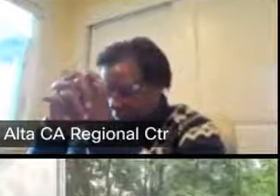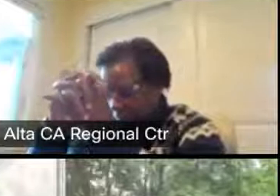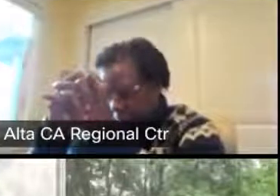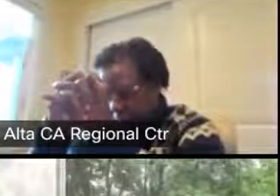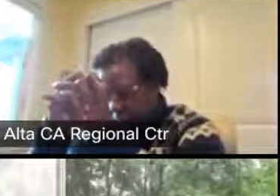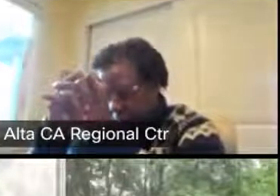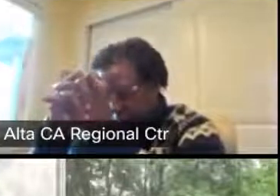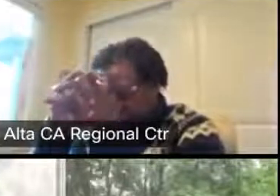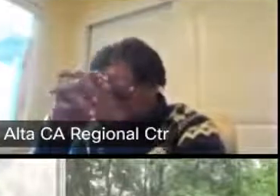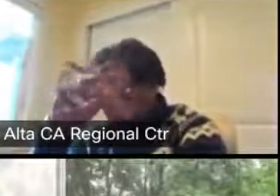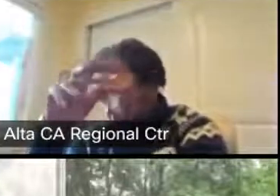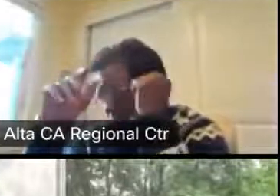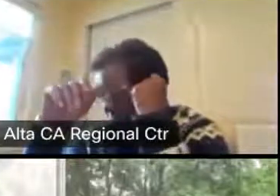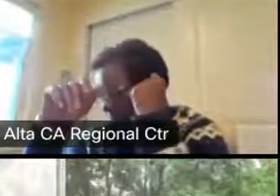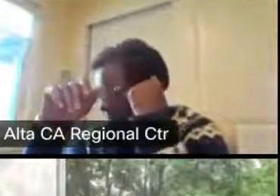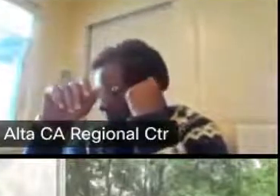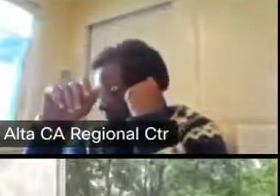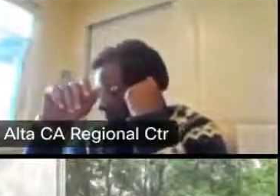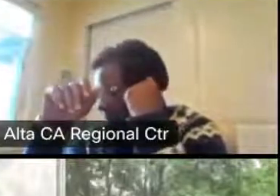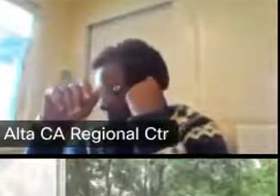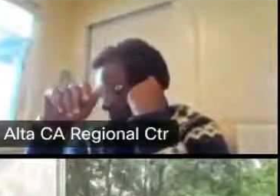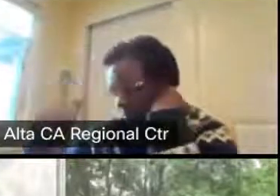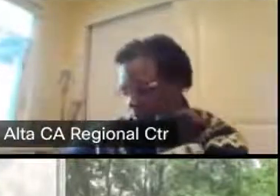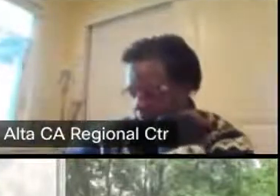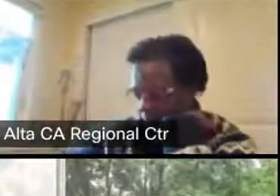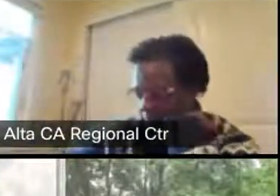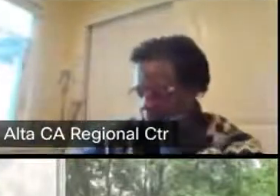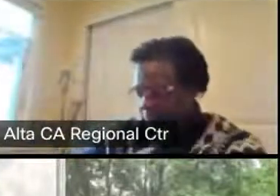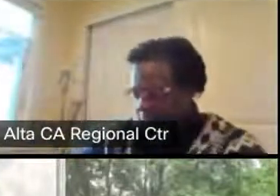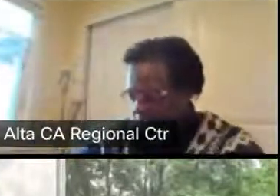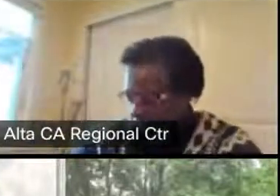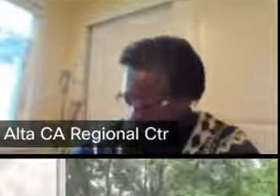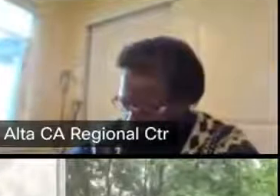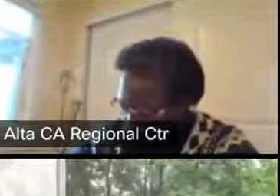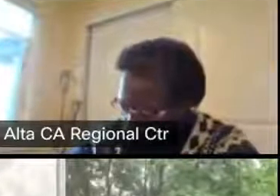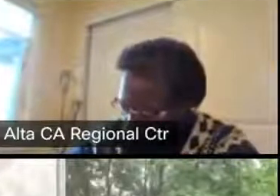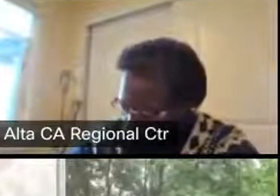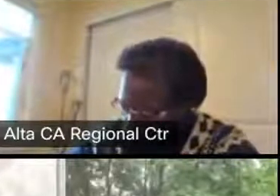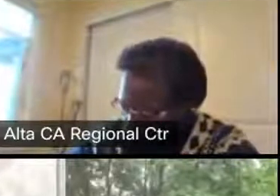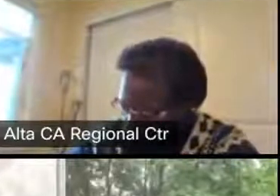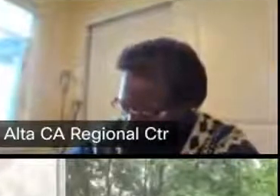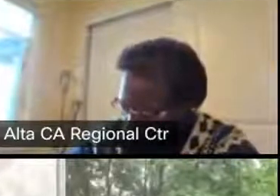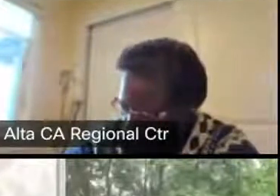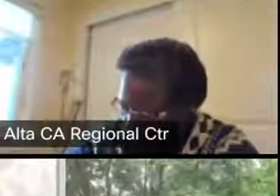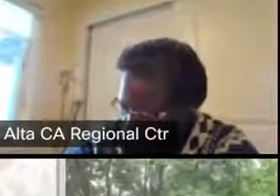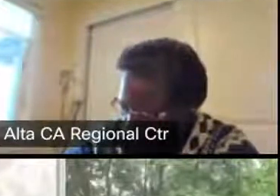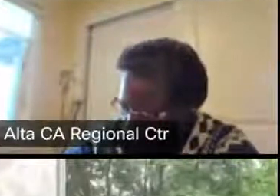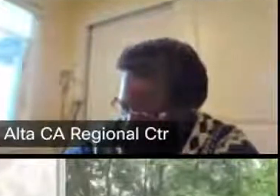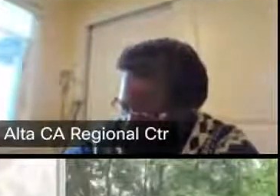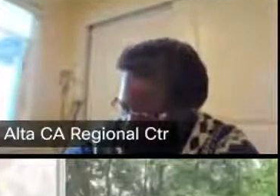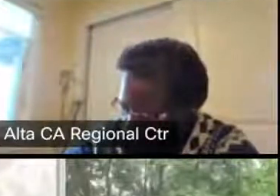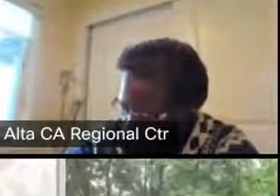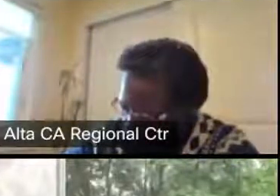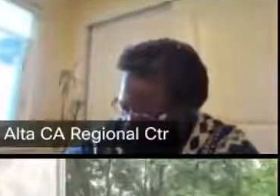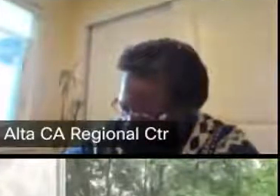with that leading to paths for more competitive integrative employment for individuals as well. So we're looking forward